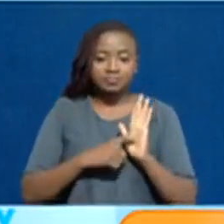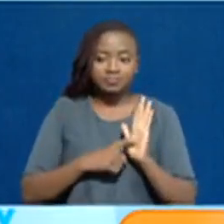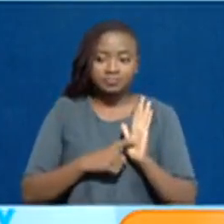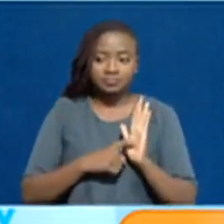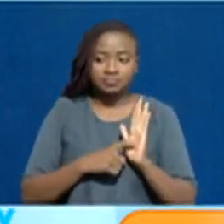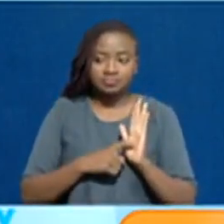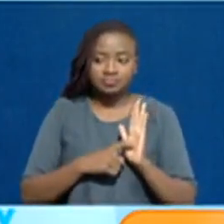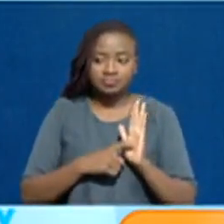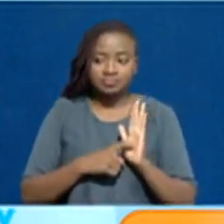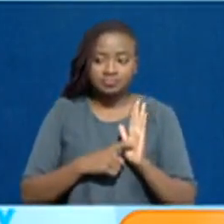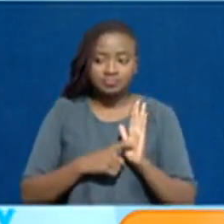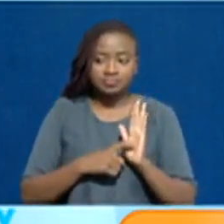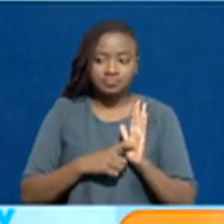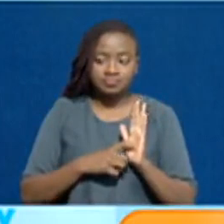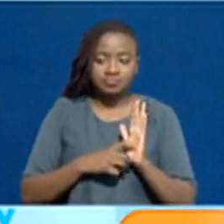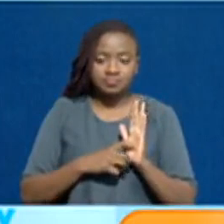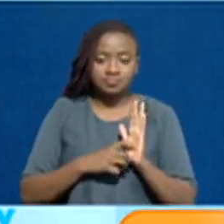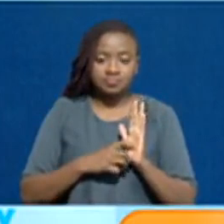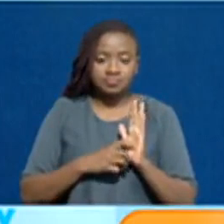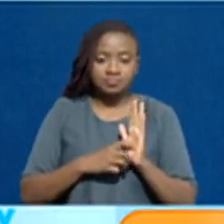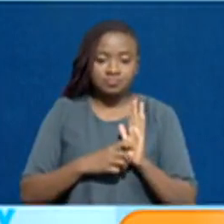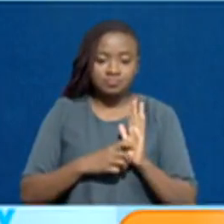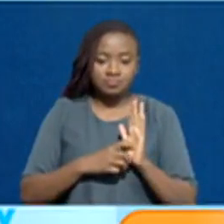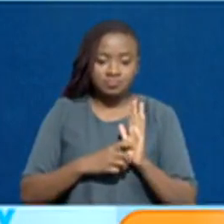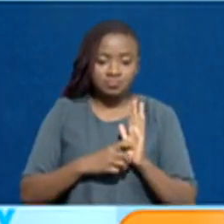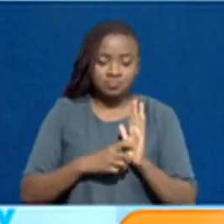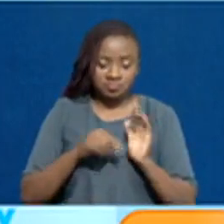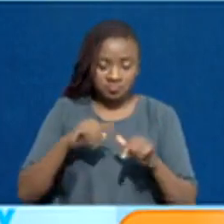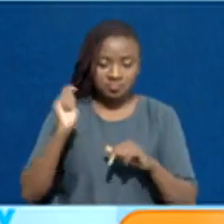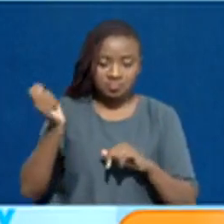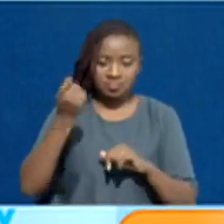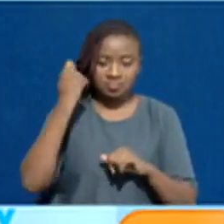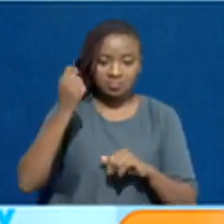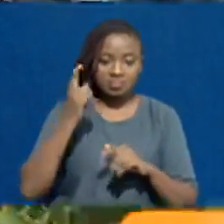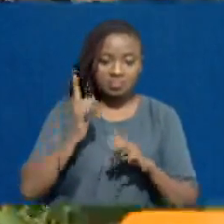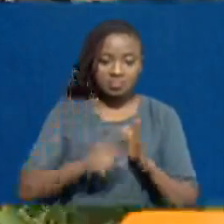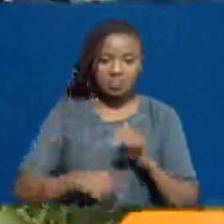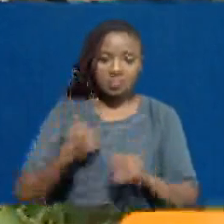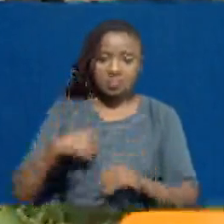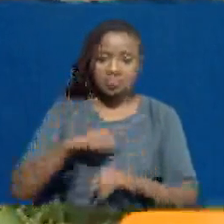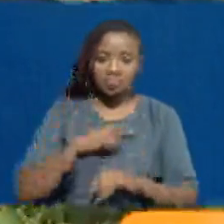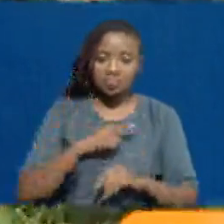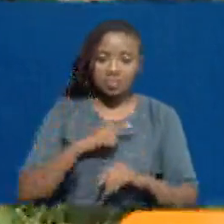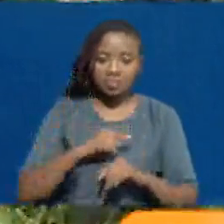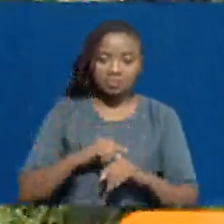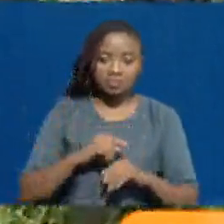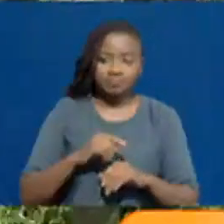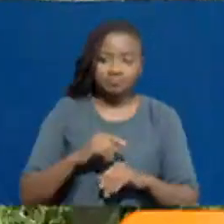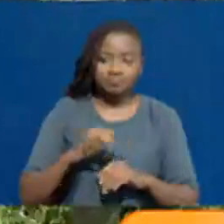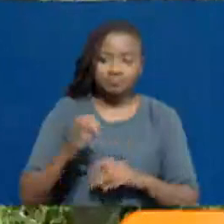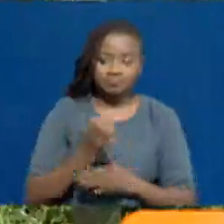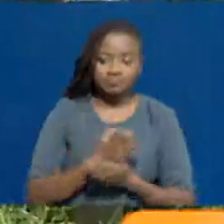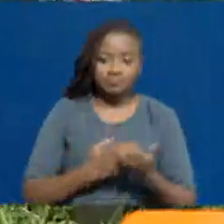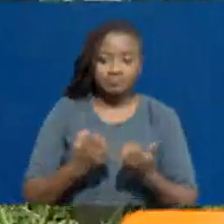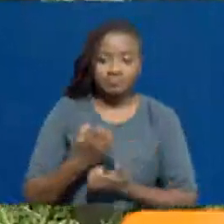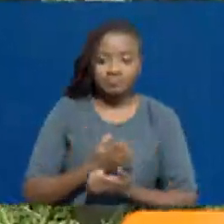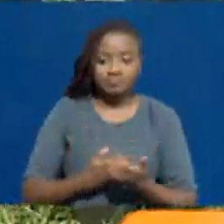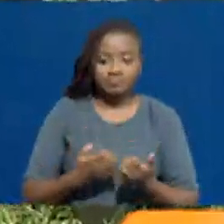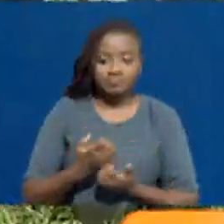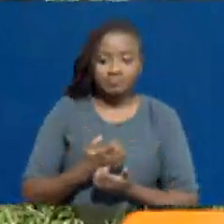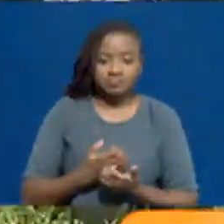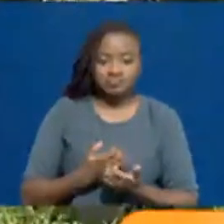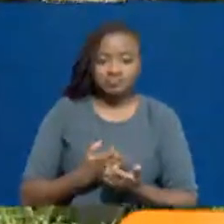in the country. So what is predominant currently in Kenya is that we are more of a linear economy ecosystem,